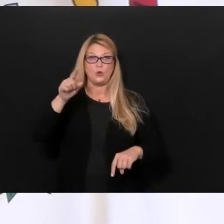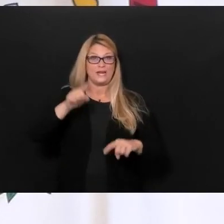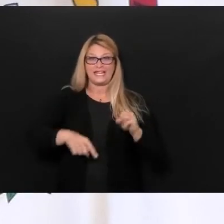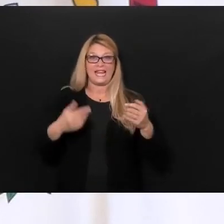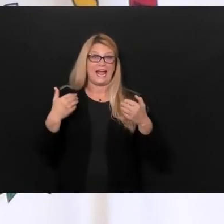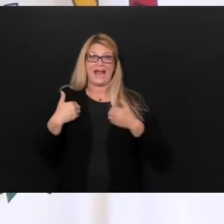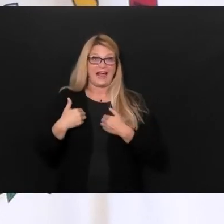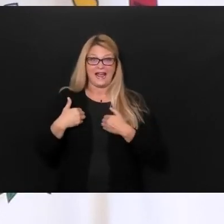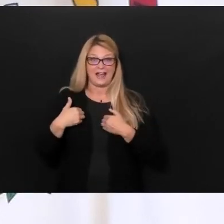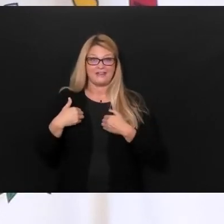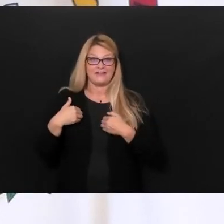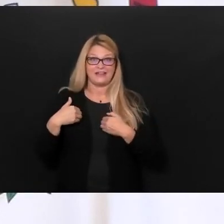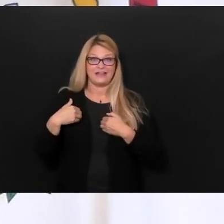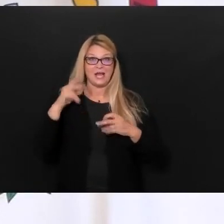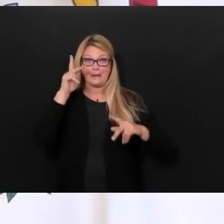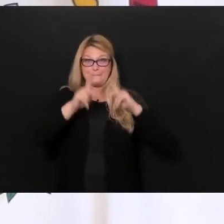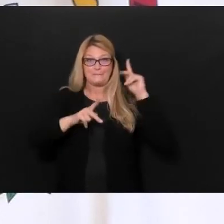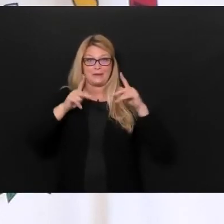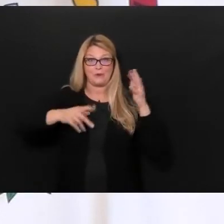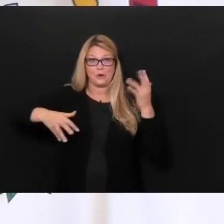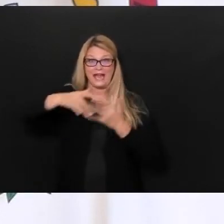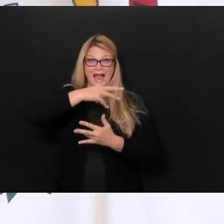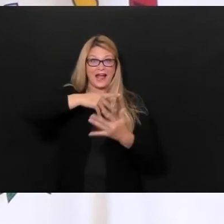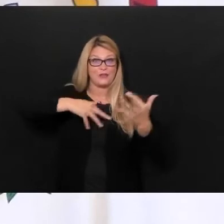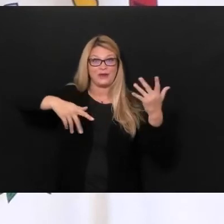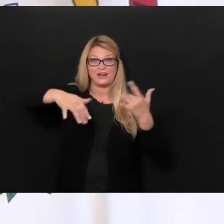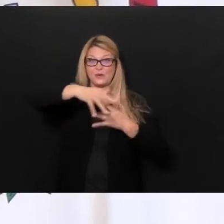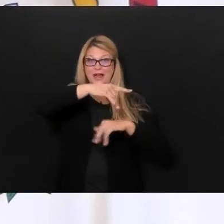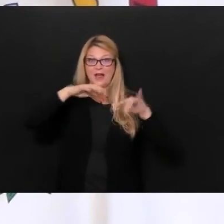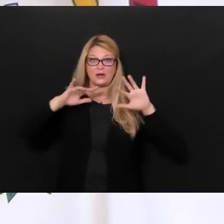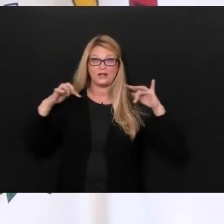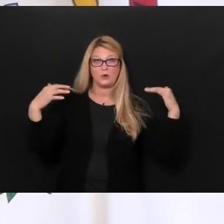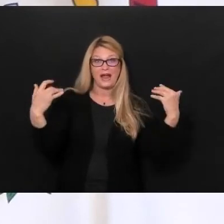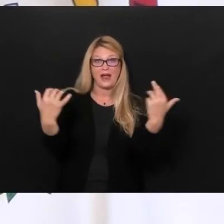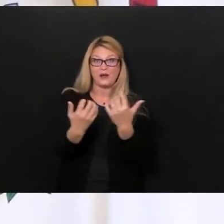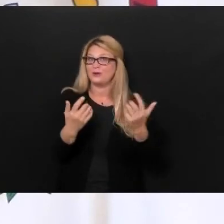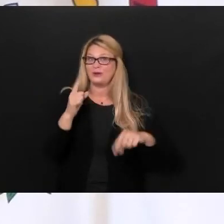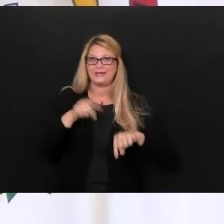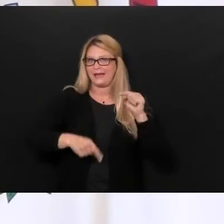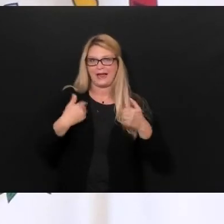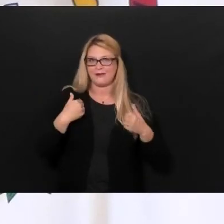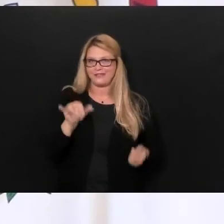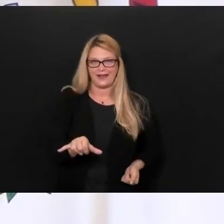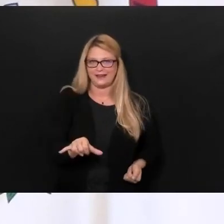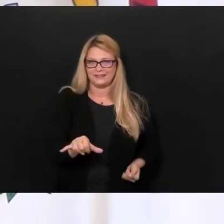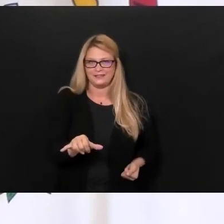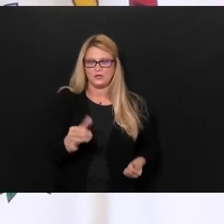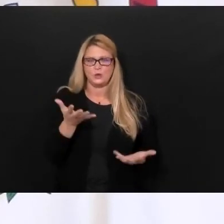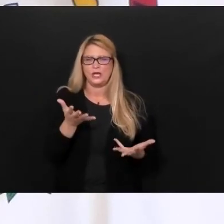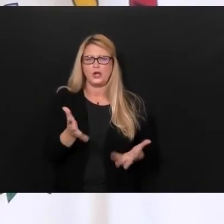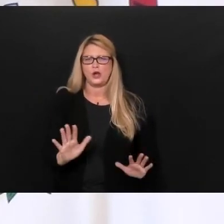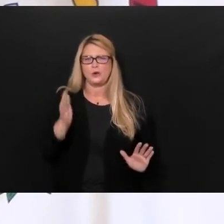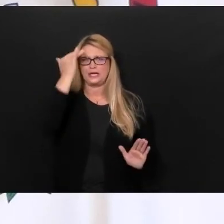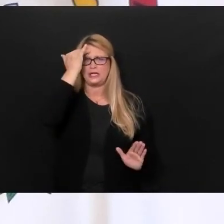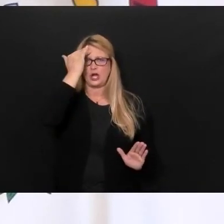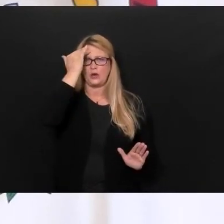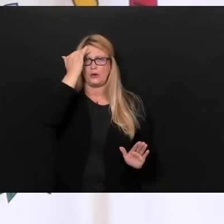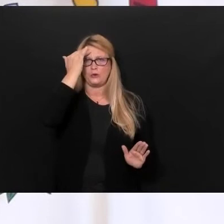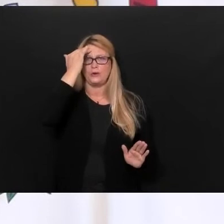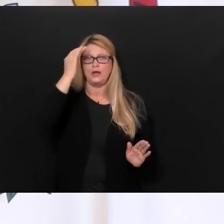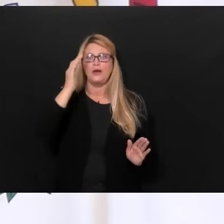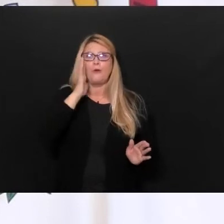of people, a significant gathering of people that would come together, and just absolutely we know what it will